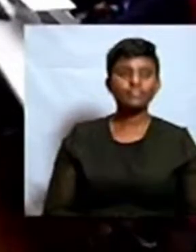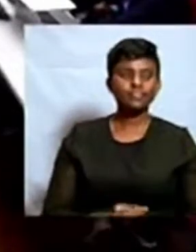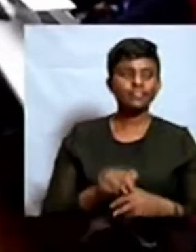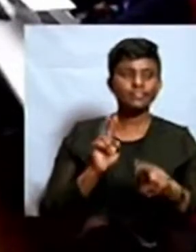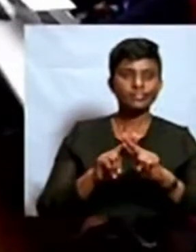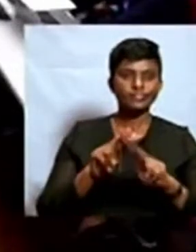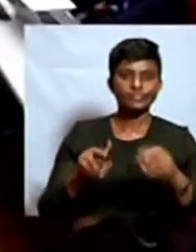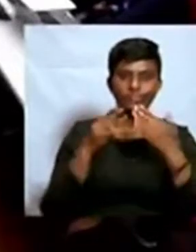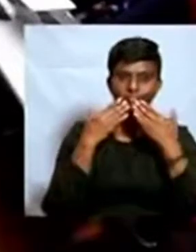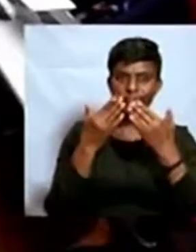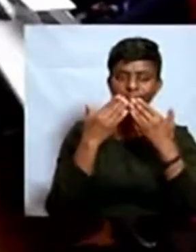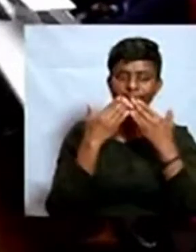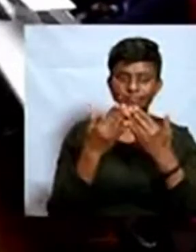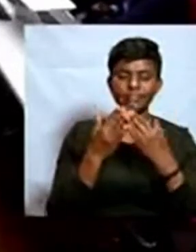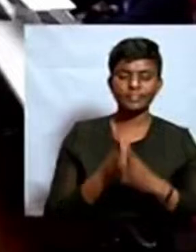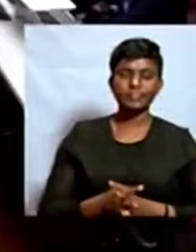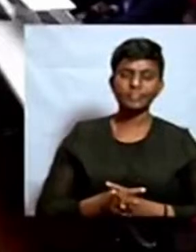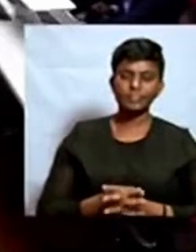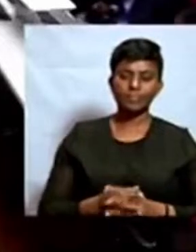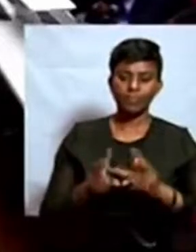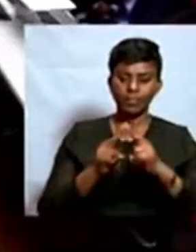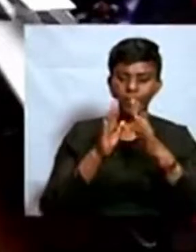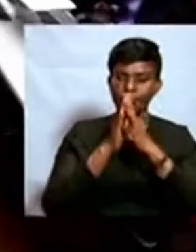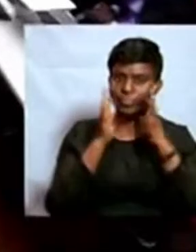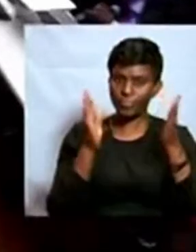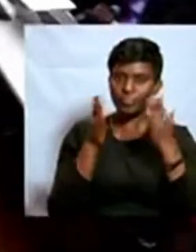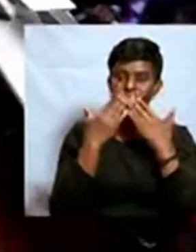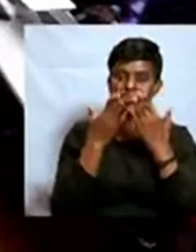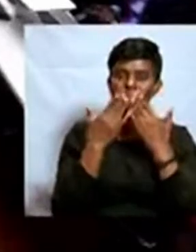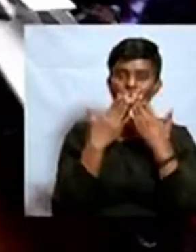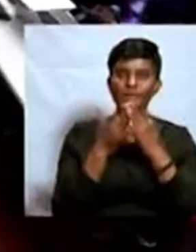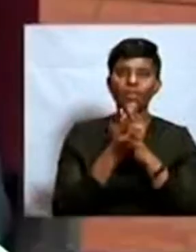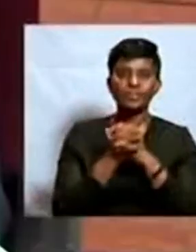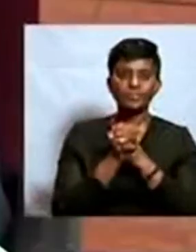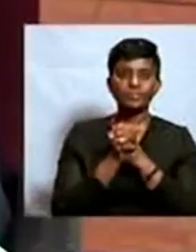Chair, thank you very much.